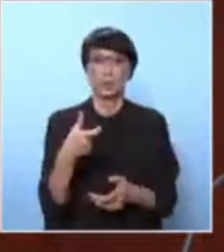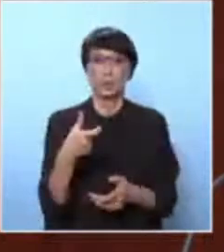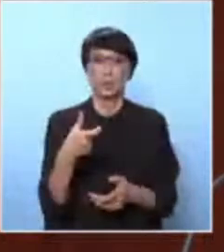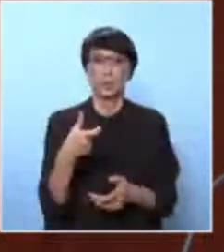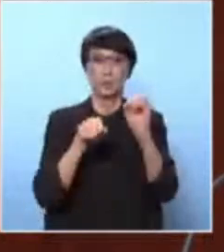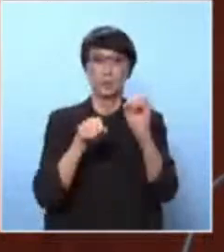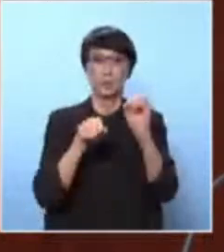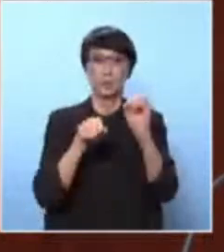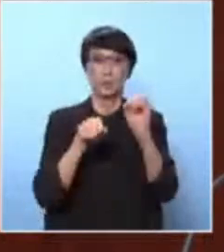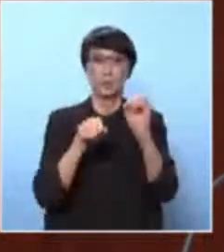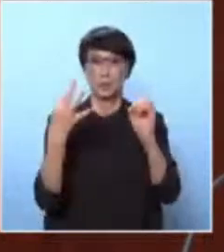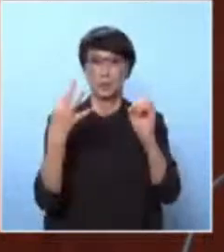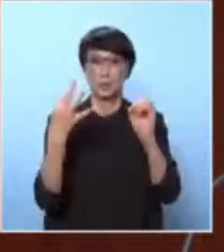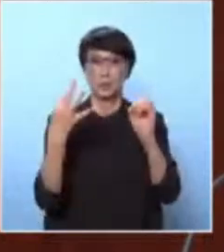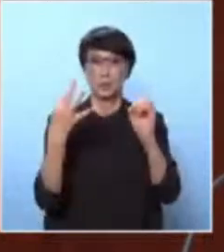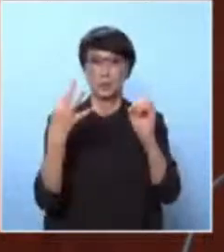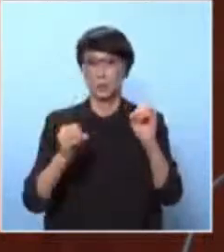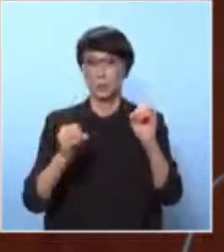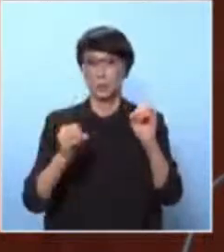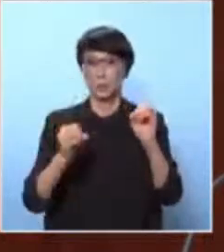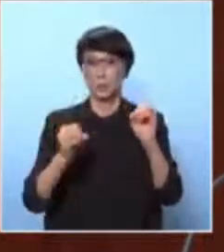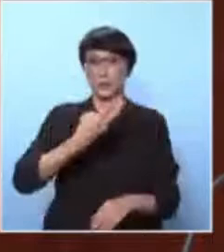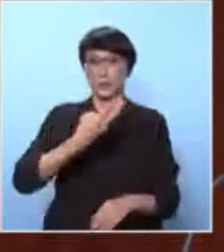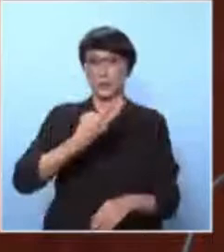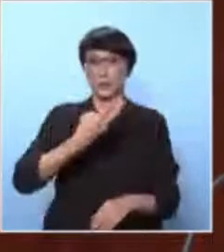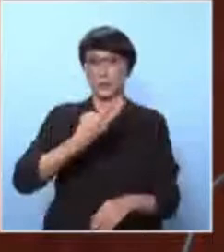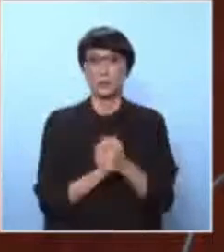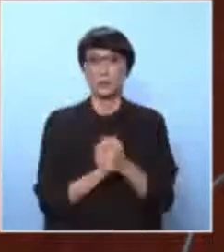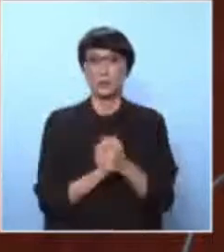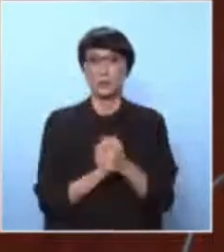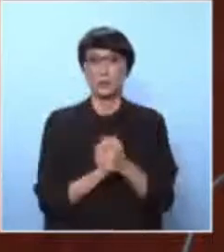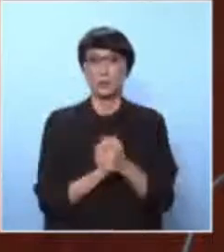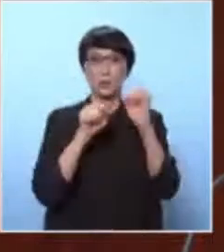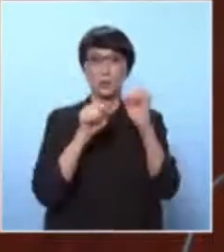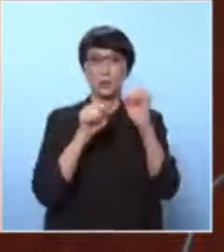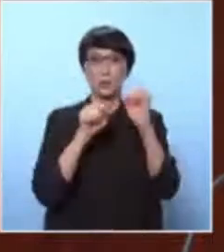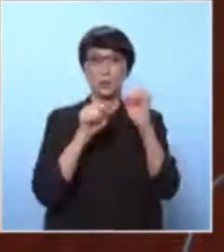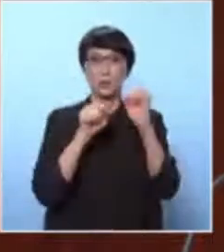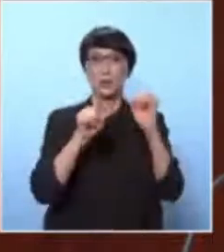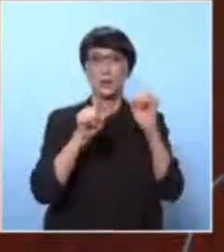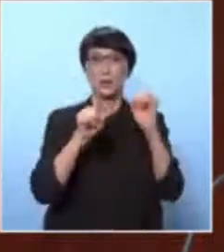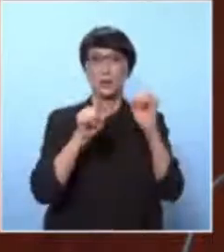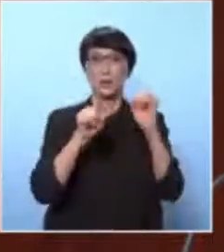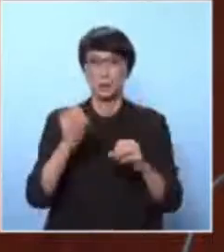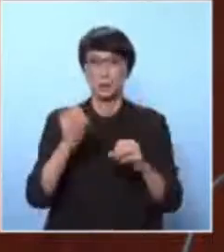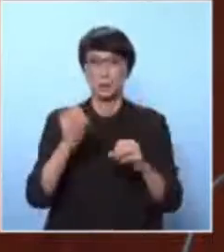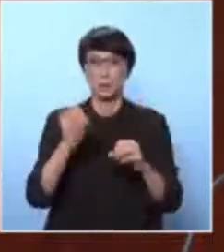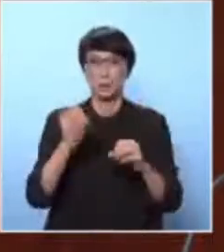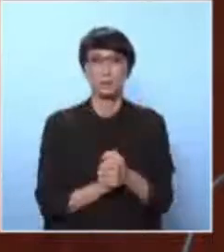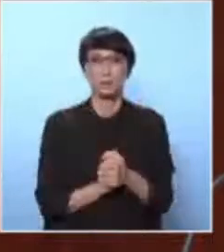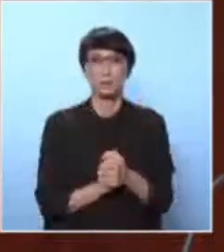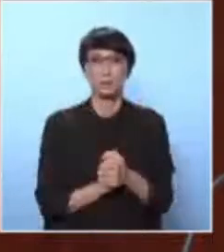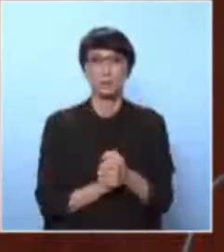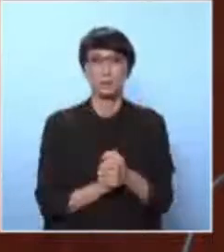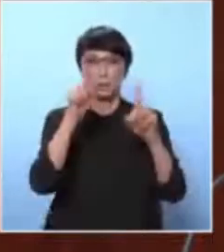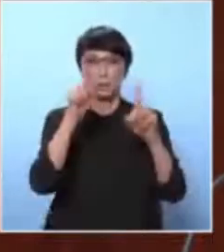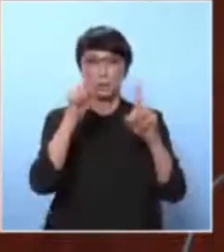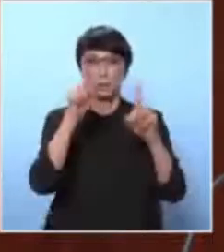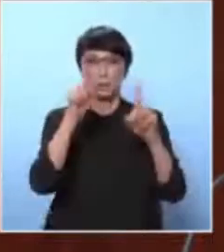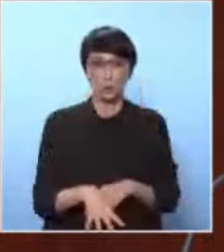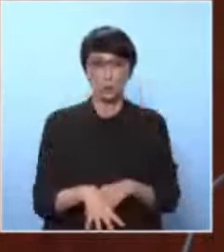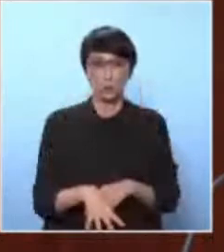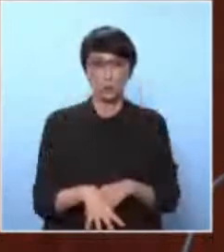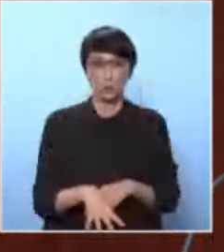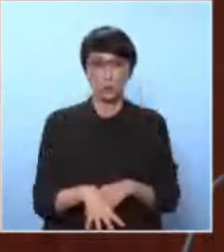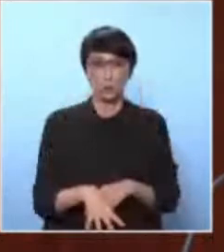value of each transaction payable by buyers and sellers, respectively. The target is to complete the legislative procedures by